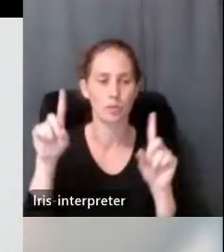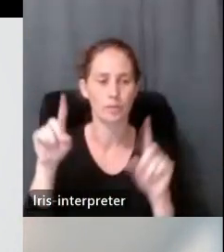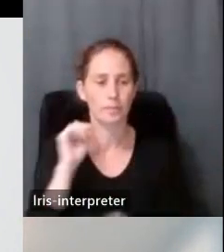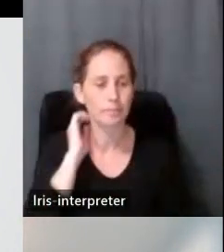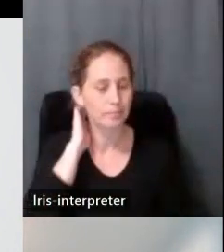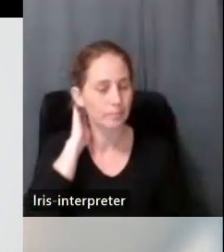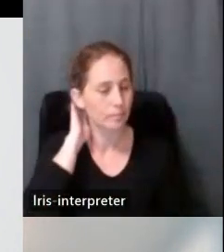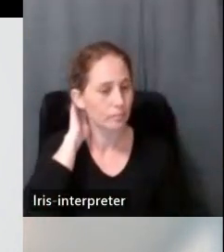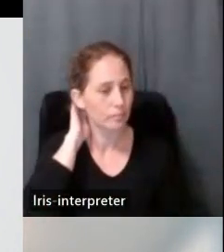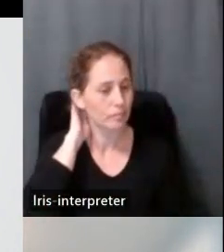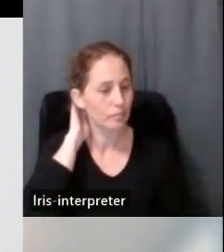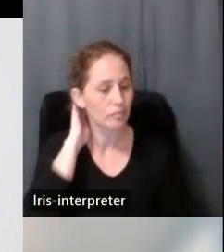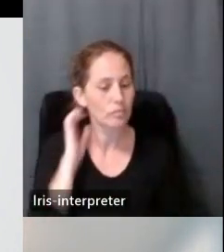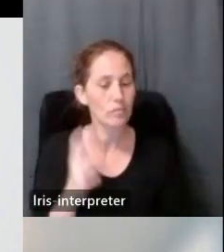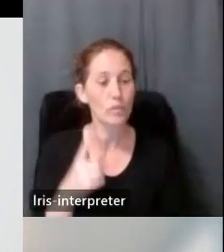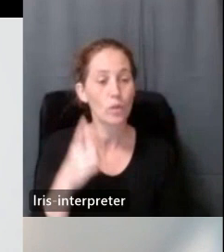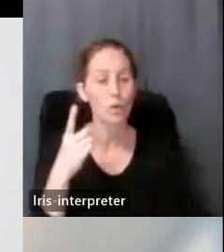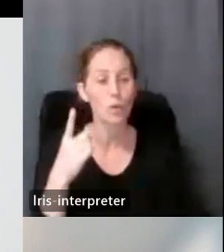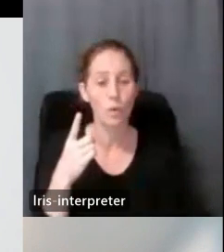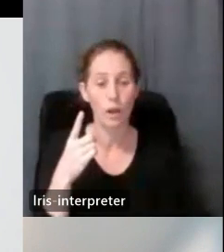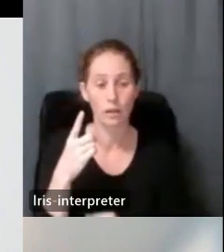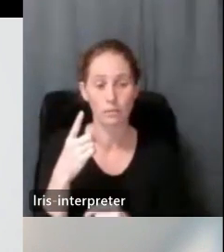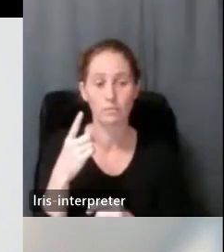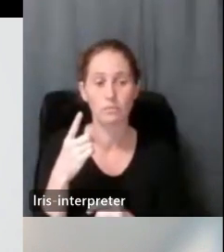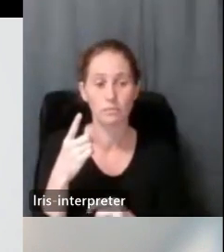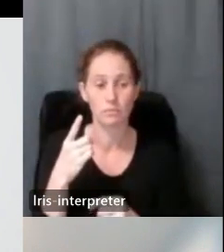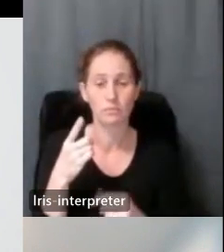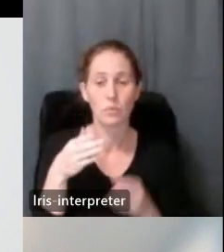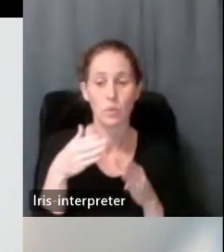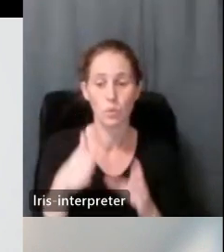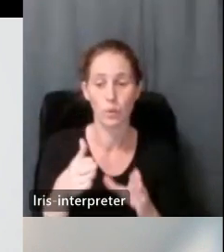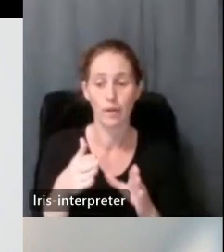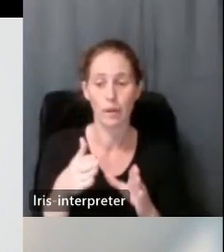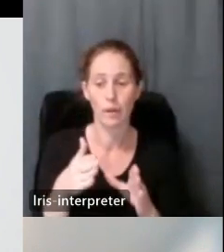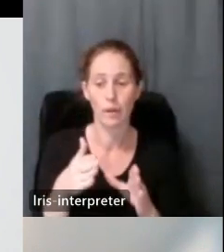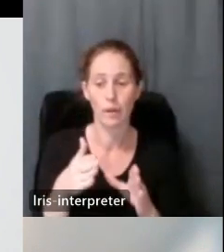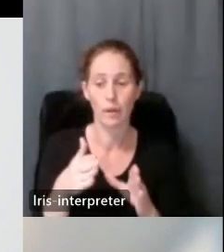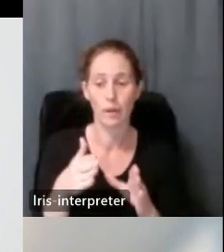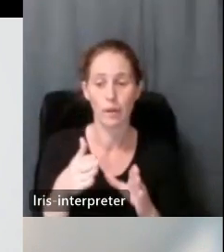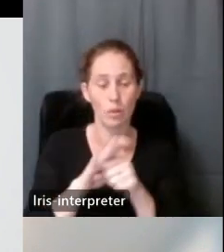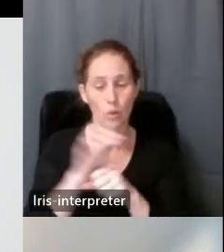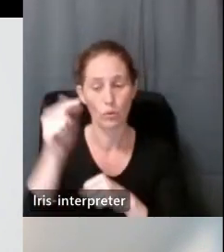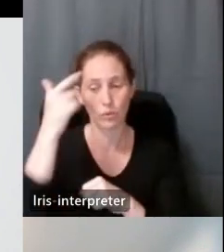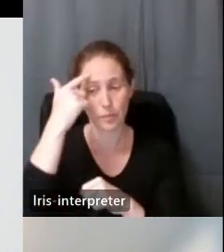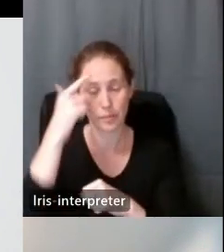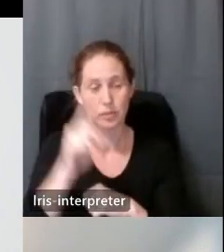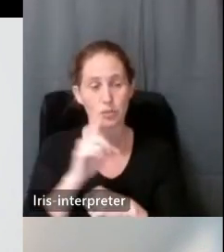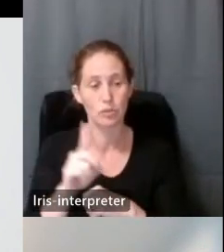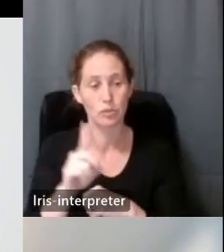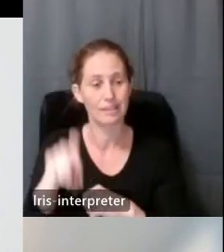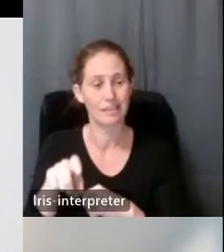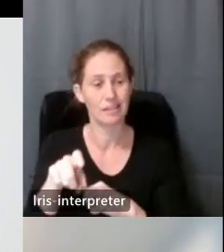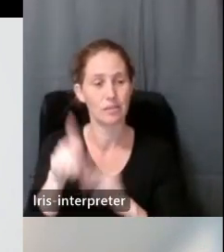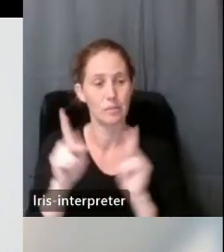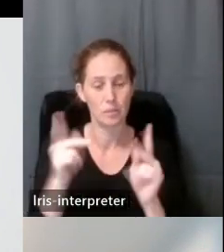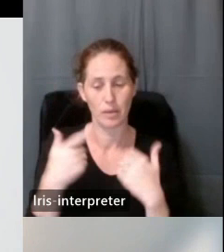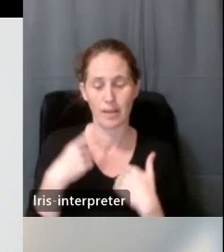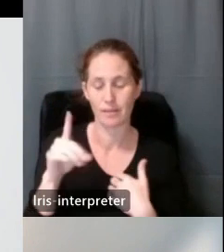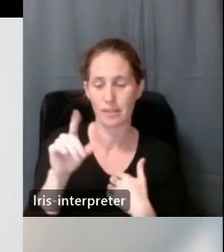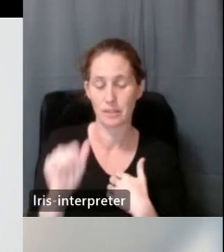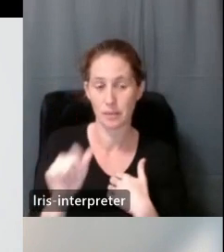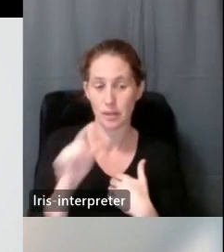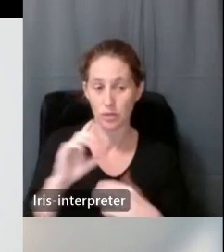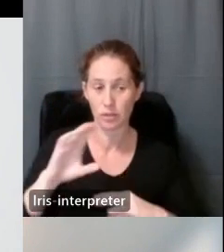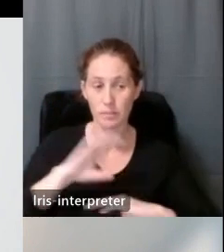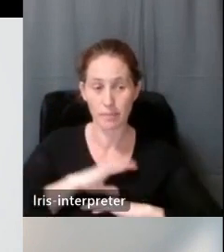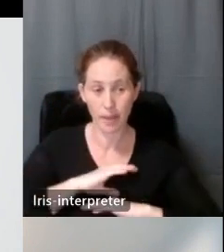And so one way that state and local governments can ensure that the needs of people with disabilities are